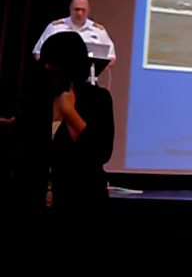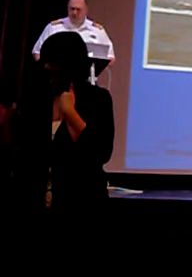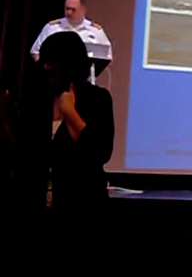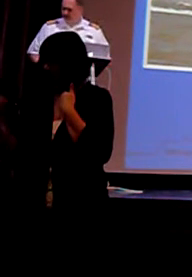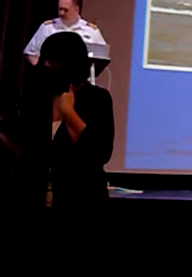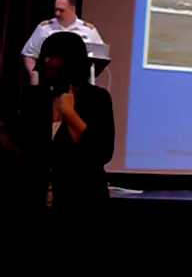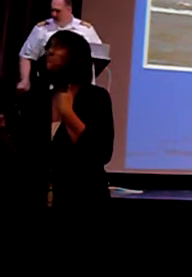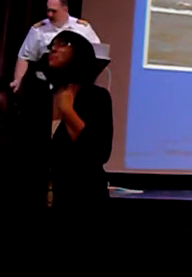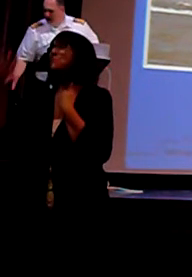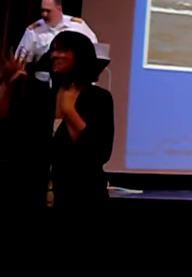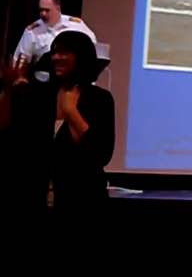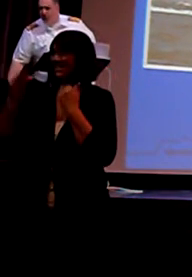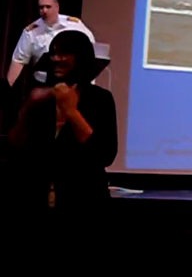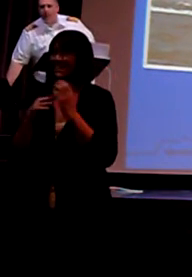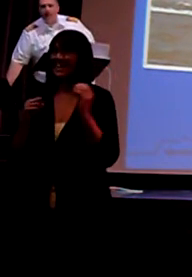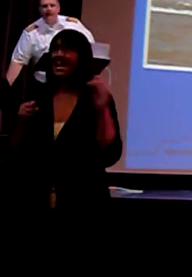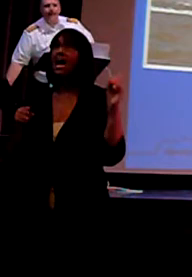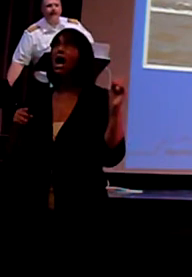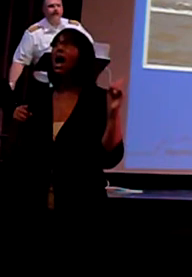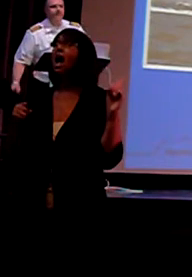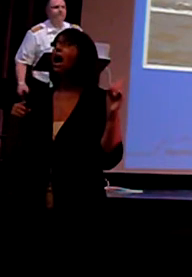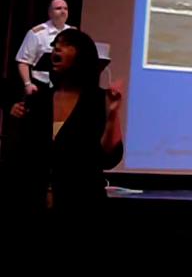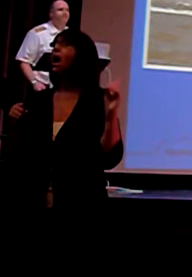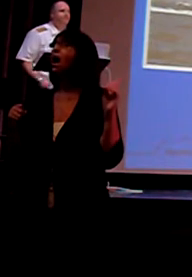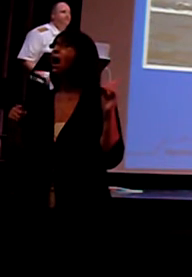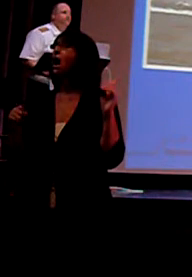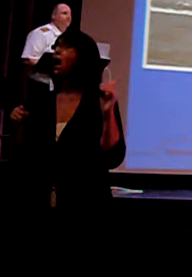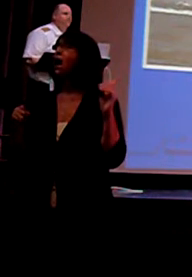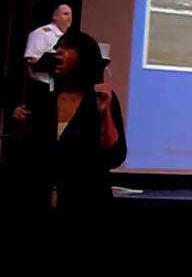There we go. So,